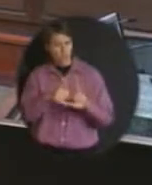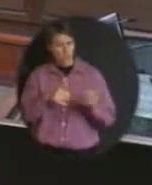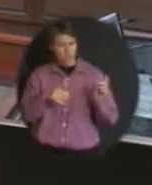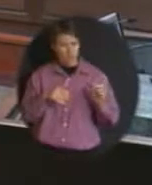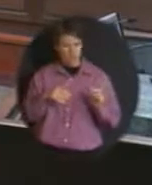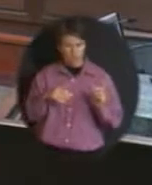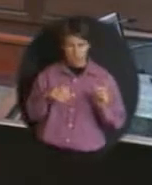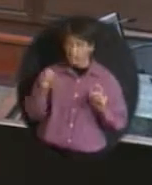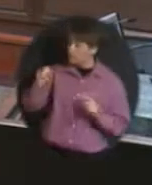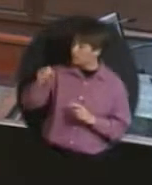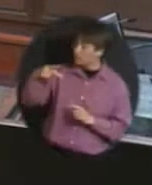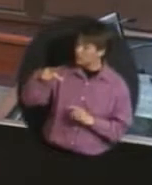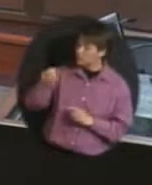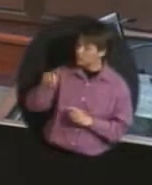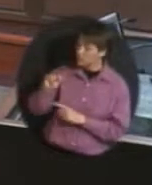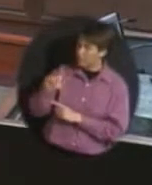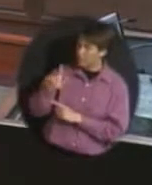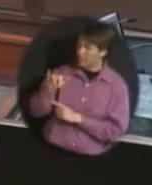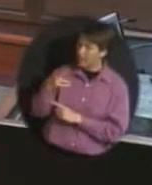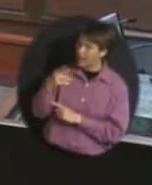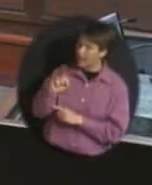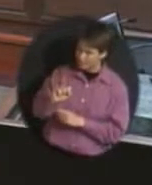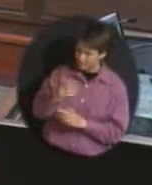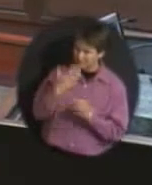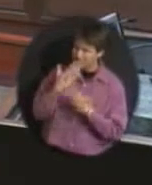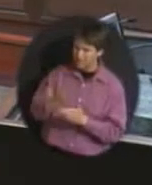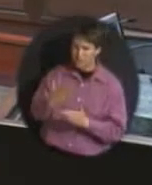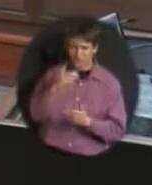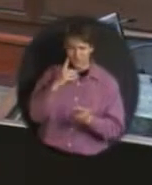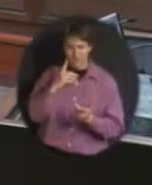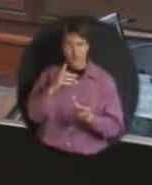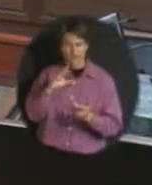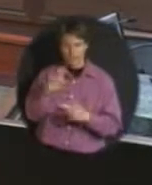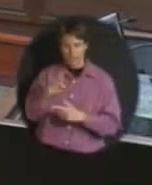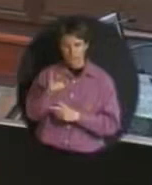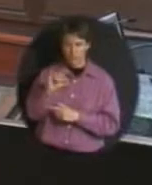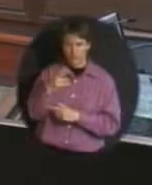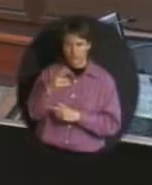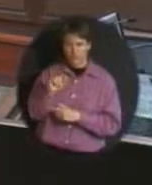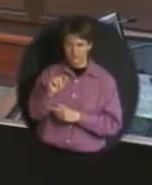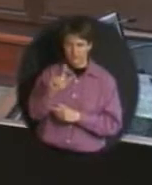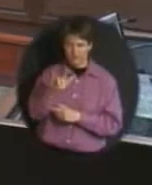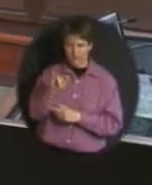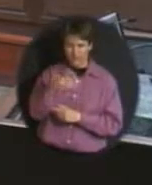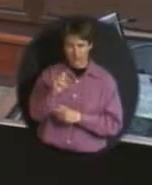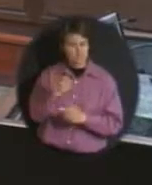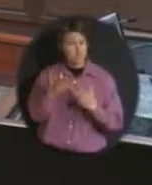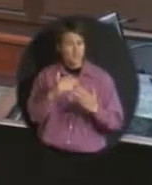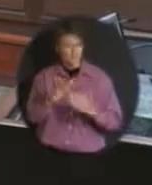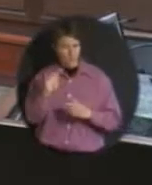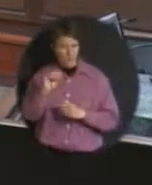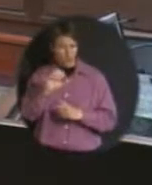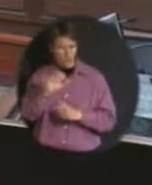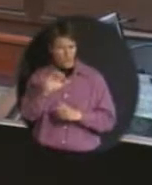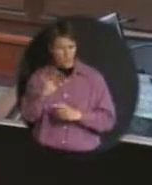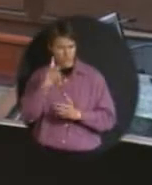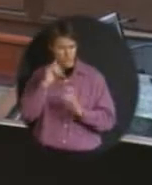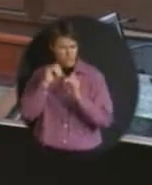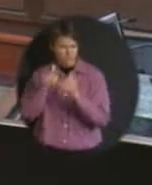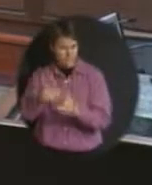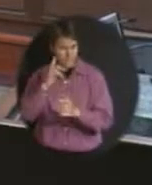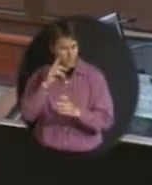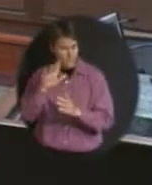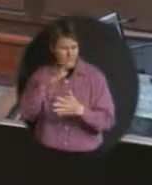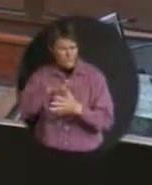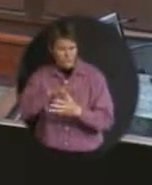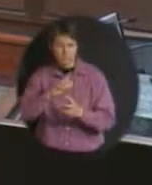It's the Educator Spotlights Excellence and Award. Bright Lights, thank you. And then the Oscar scholarships go to the seniors, but there are so many things that they're involved in, and I think that